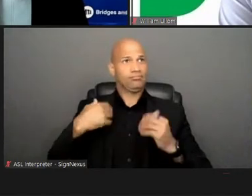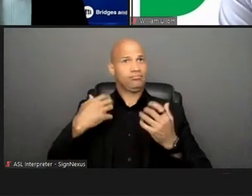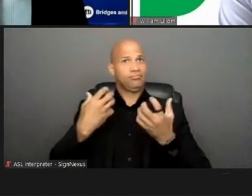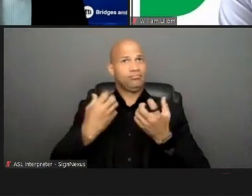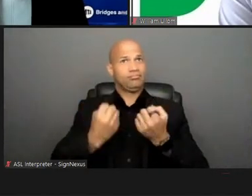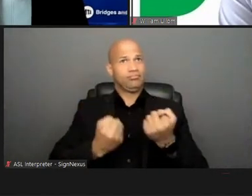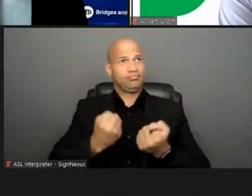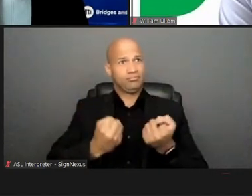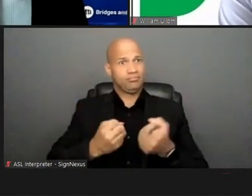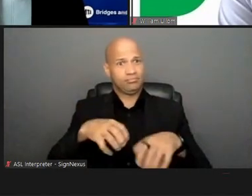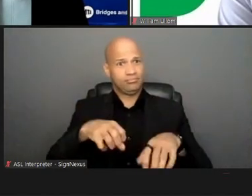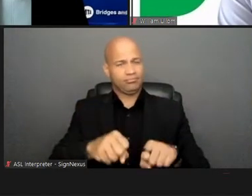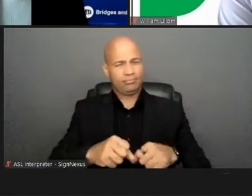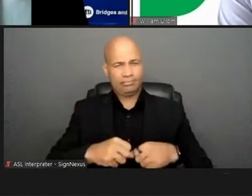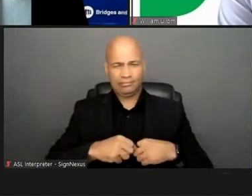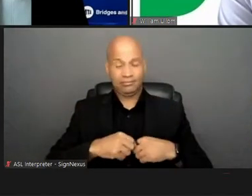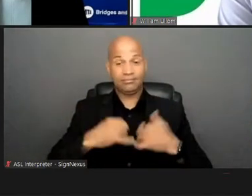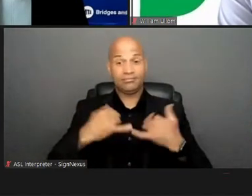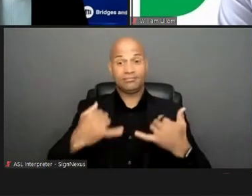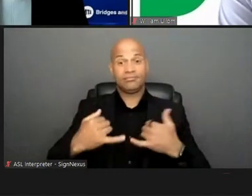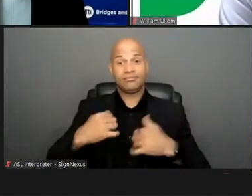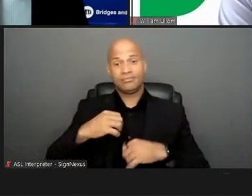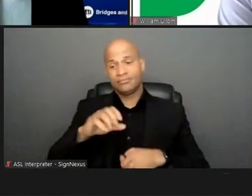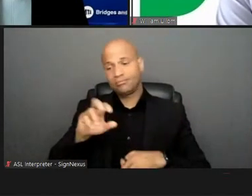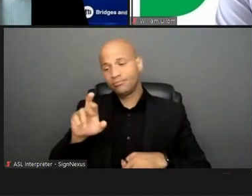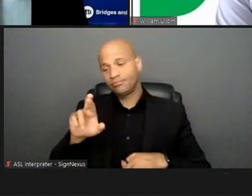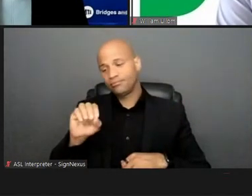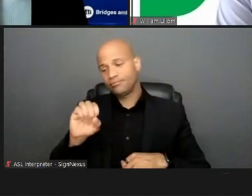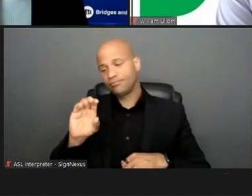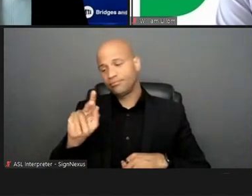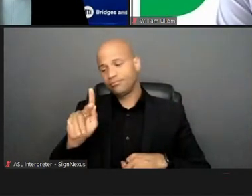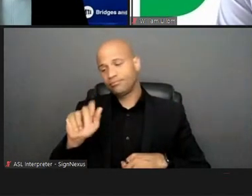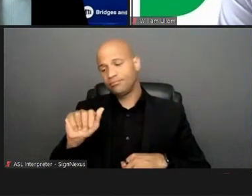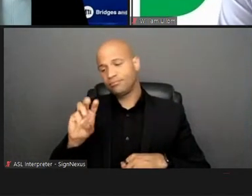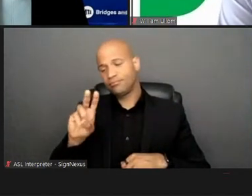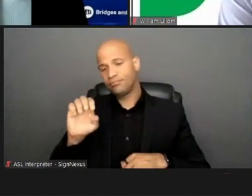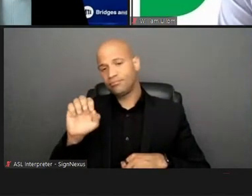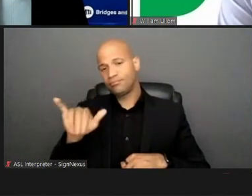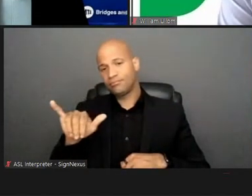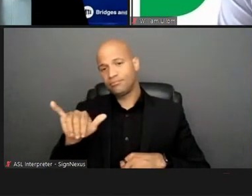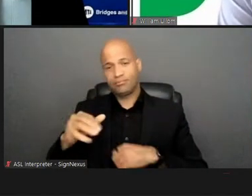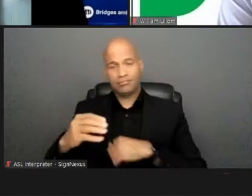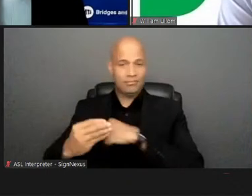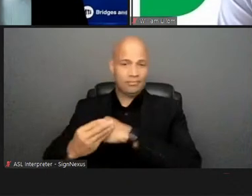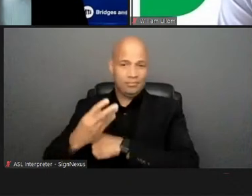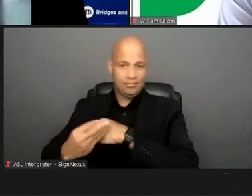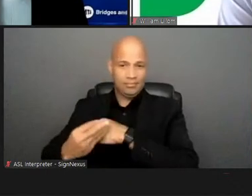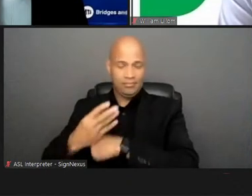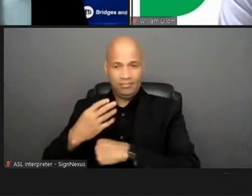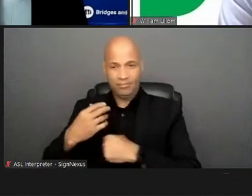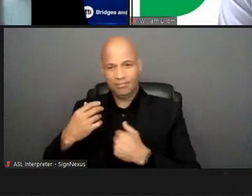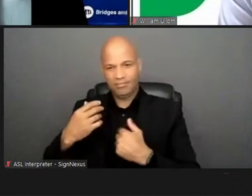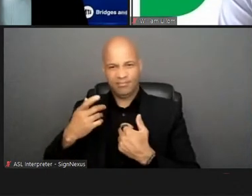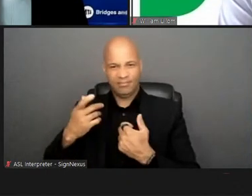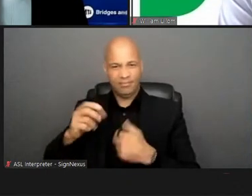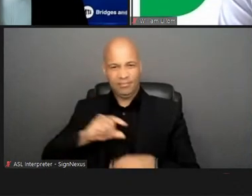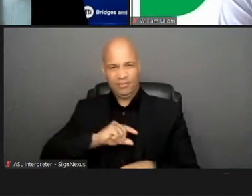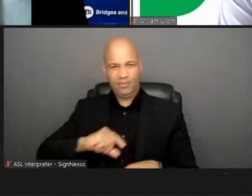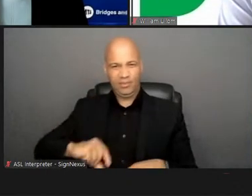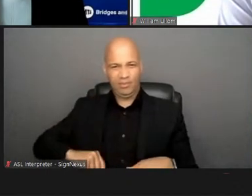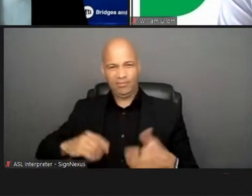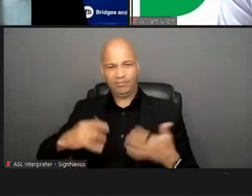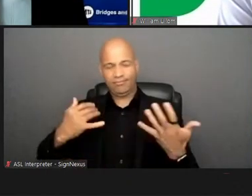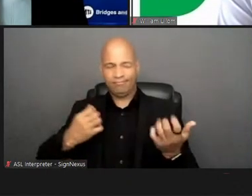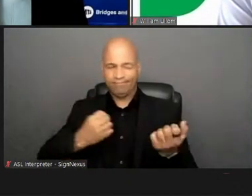first thing now I live in Rockaway Beach in Queens and I own a car I hardly support congestion pricing and